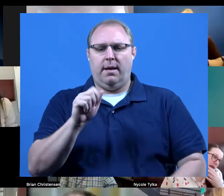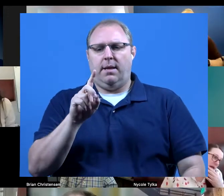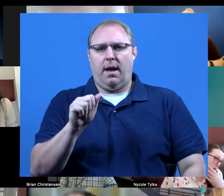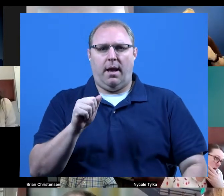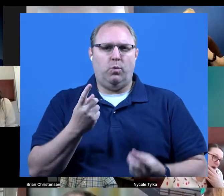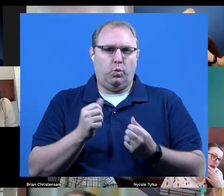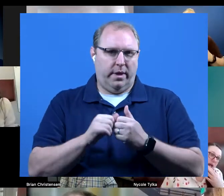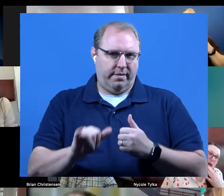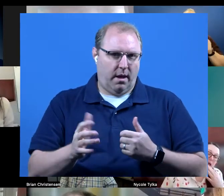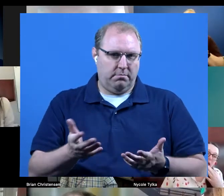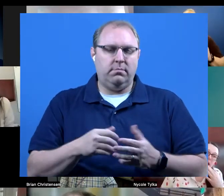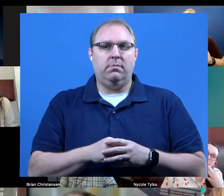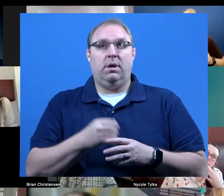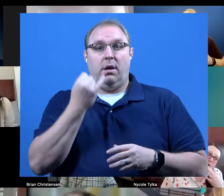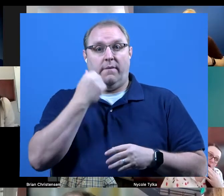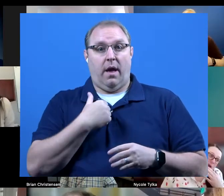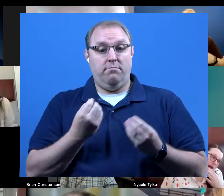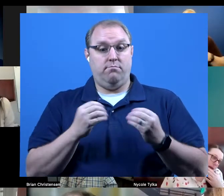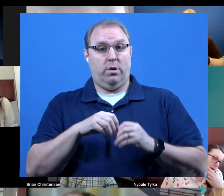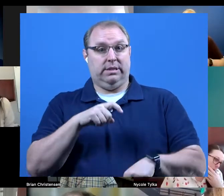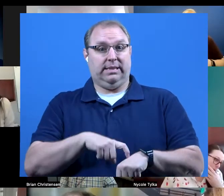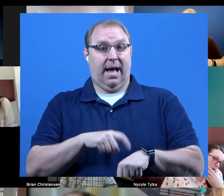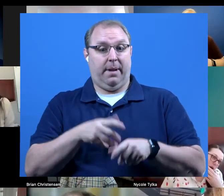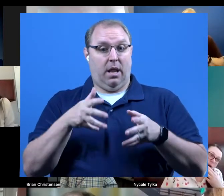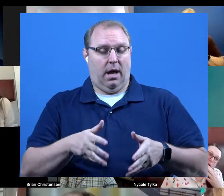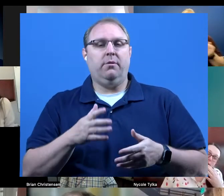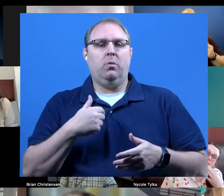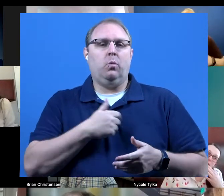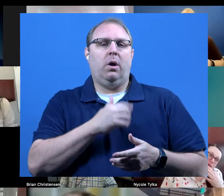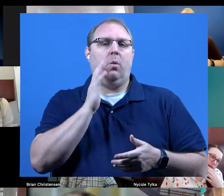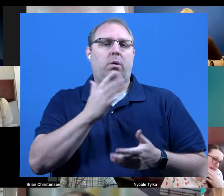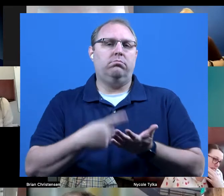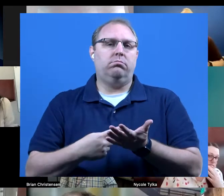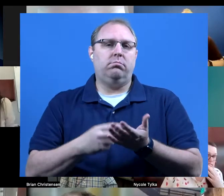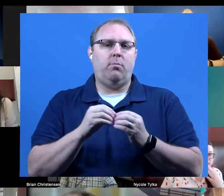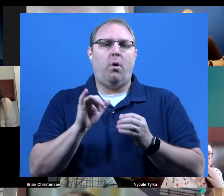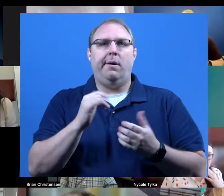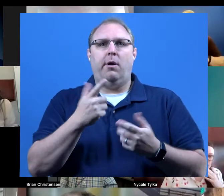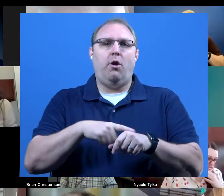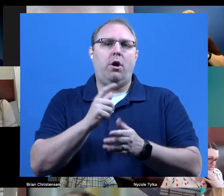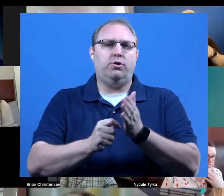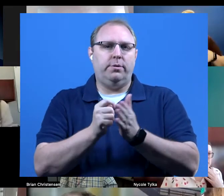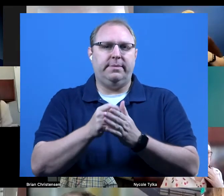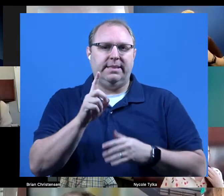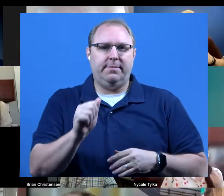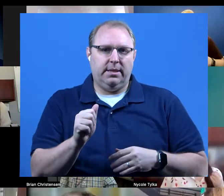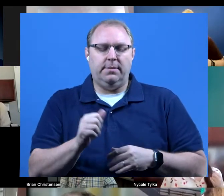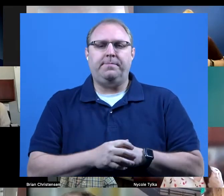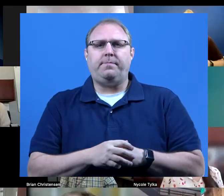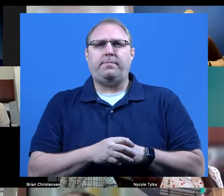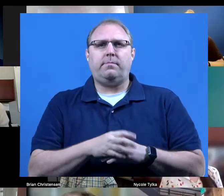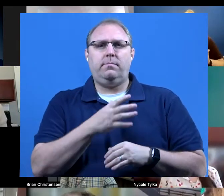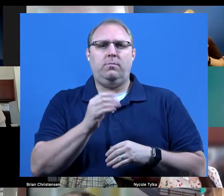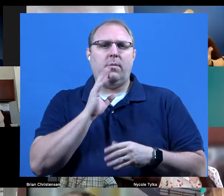the Americans with Disabilities Act and how we navigate those. And then, assuming we still have some time there, we're going to spend a little bit of time